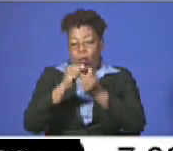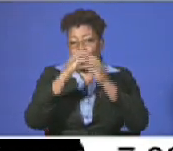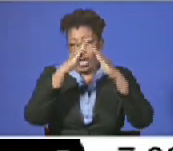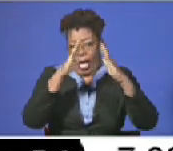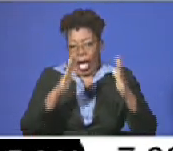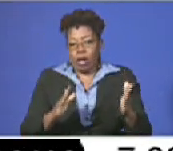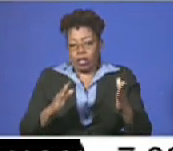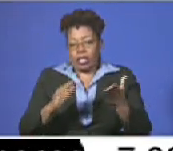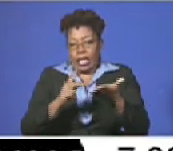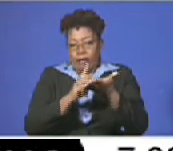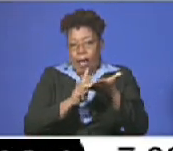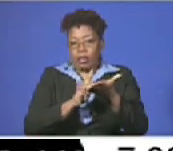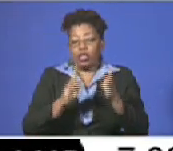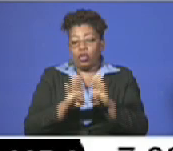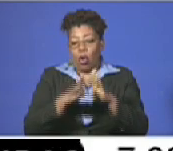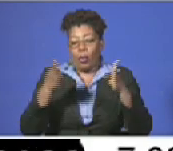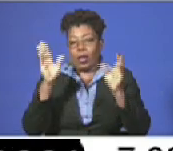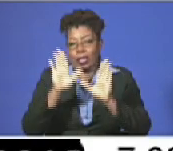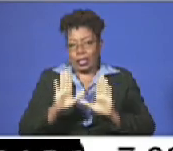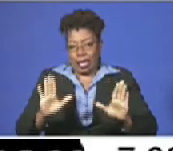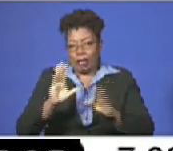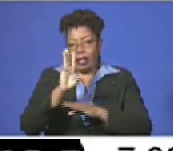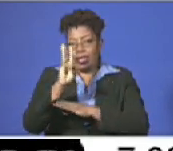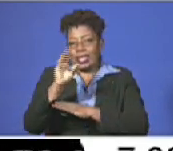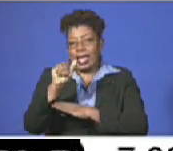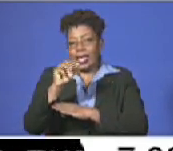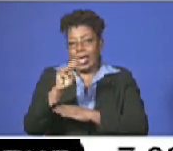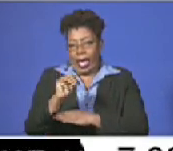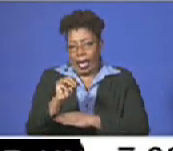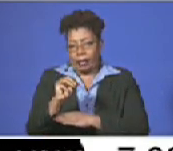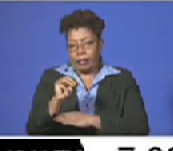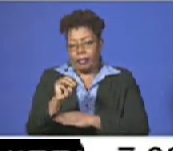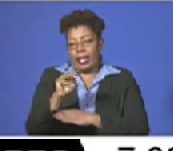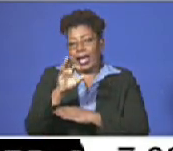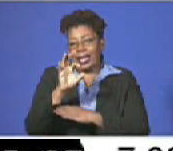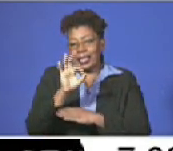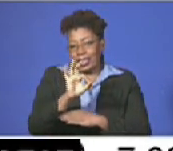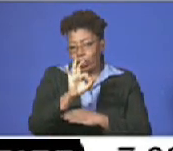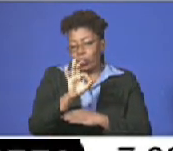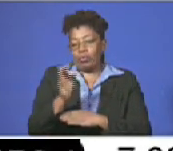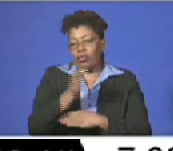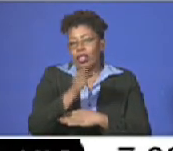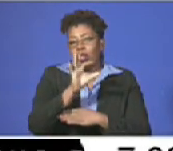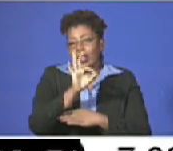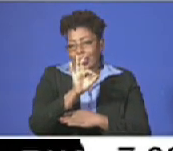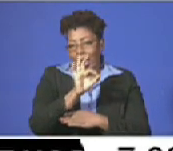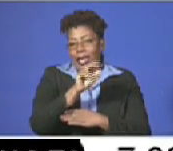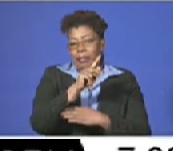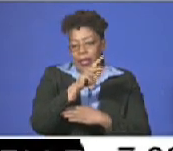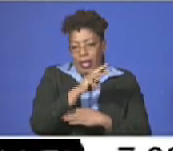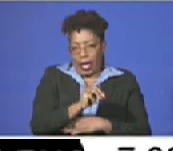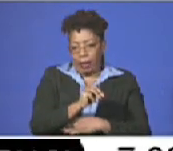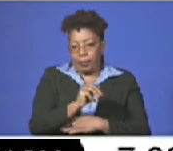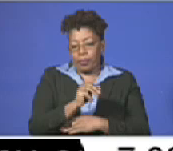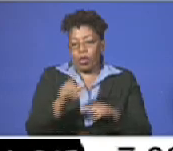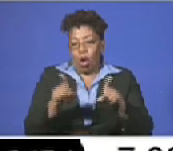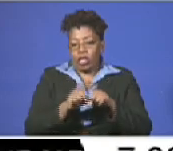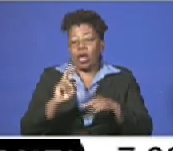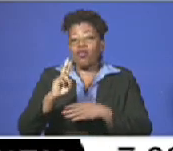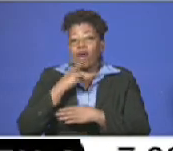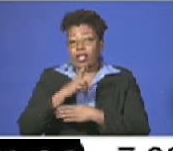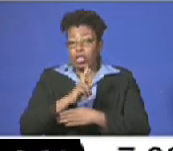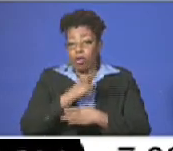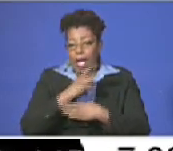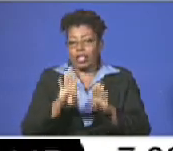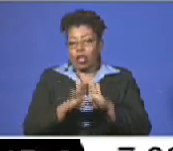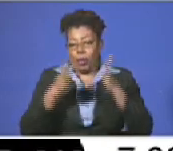and pharmacies to open on Sundays between 6 a.m. and 9 p.m. The orders also state that restaurants can